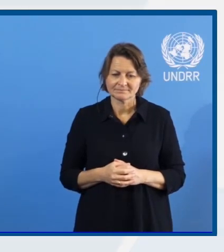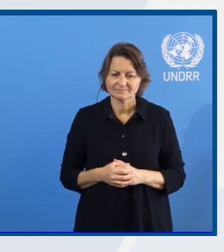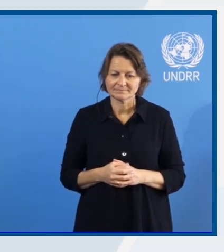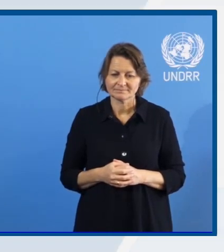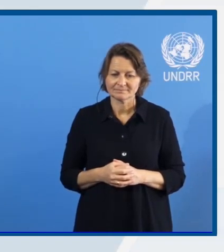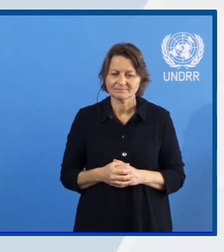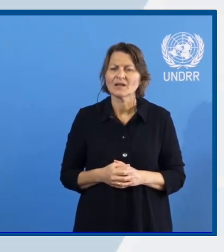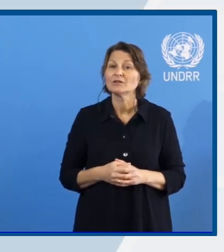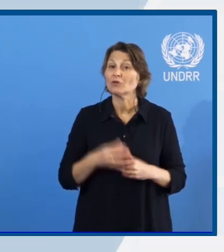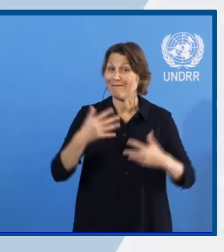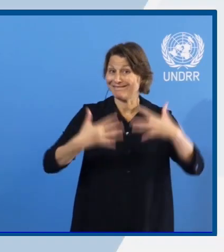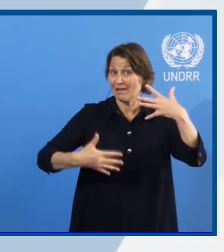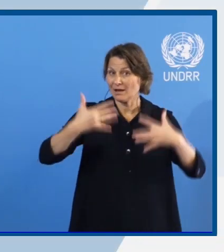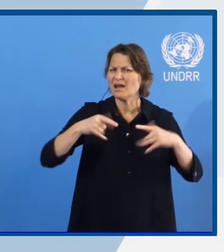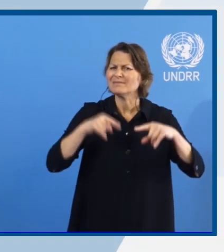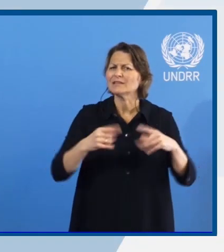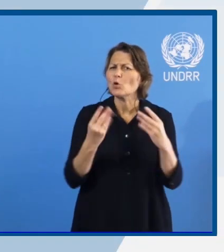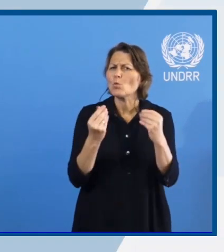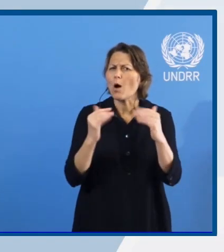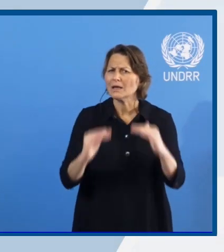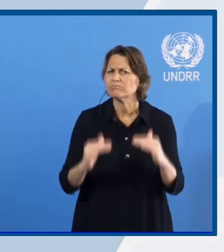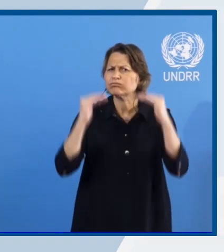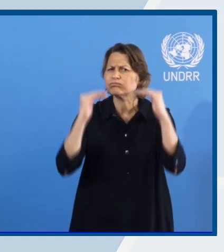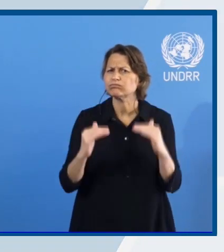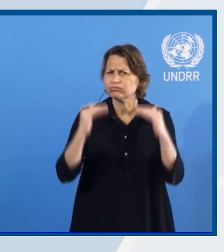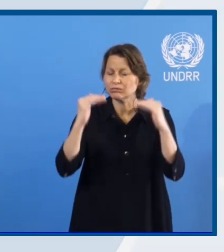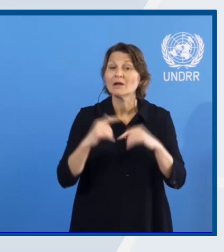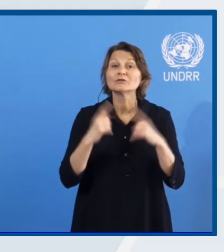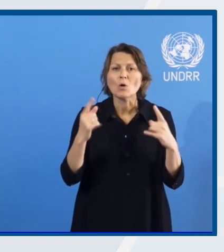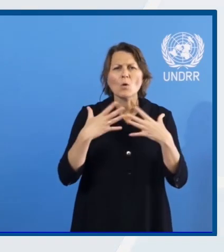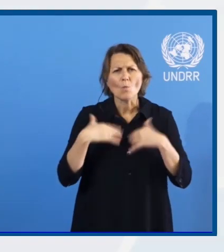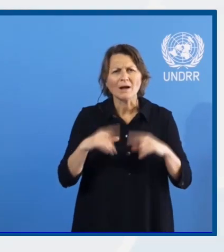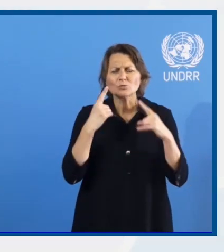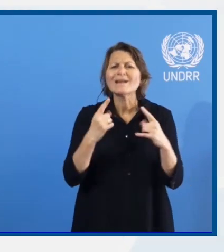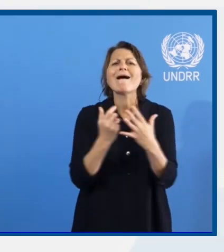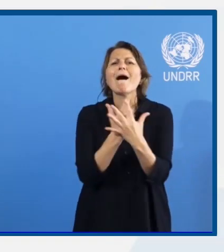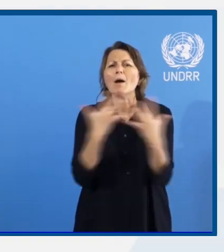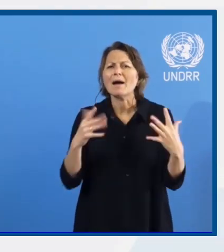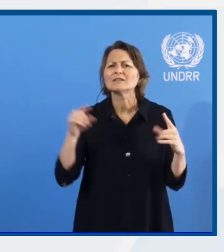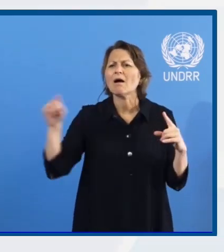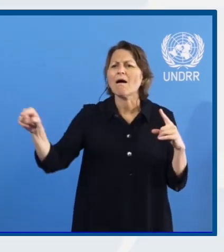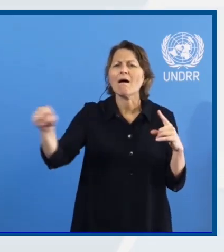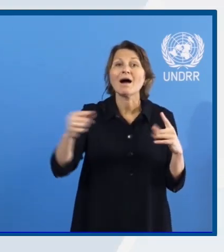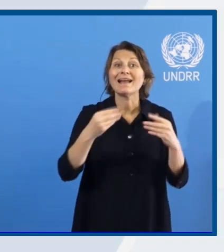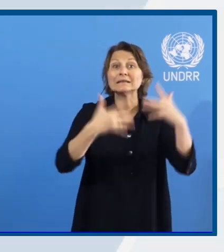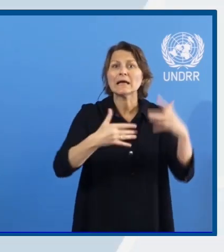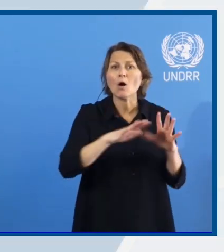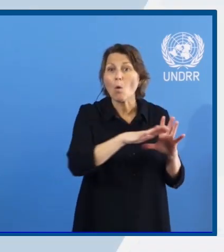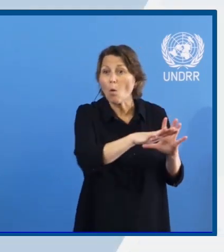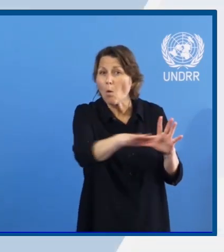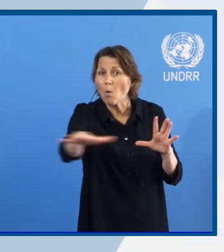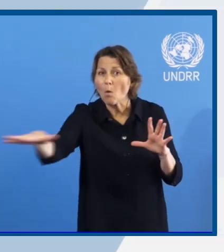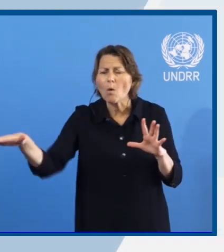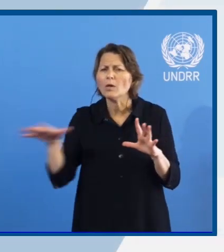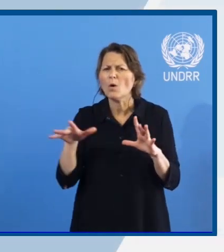data quality spans areas, coverage, and granularity. In Jamaica and the other Caribbean